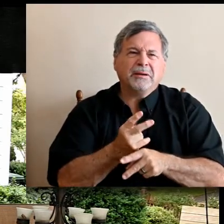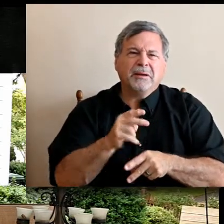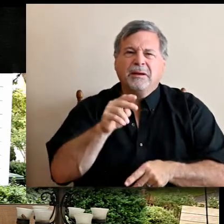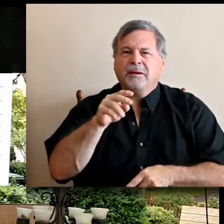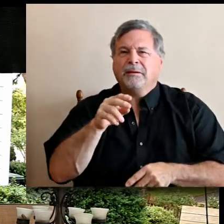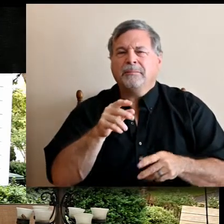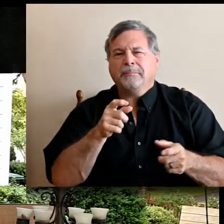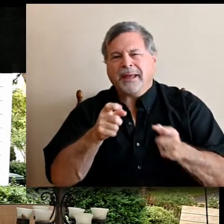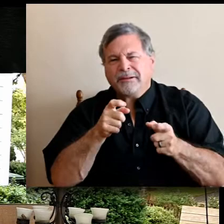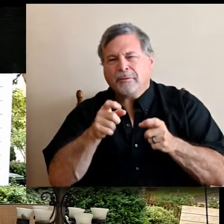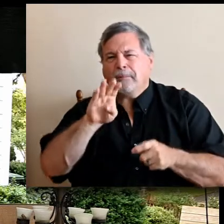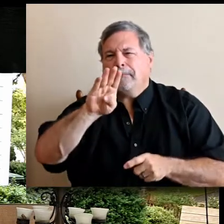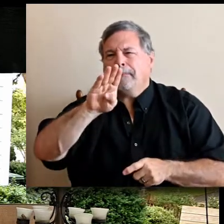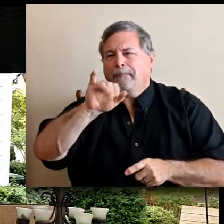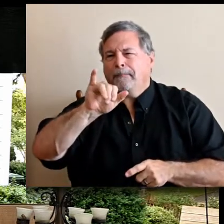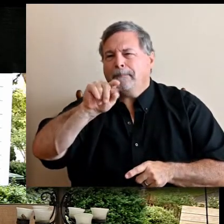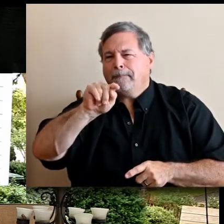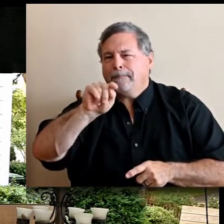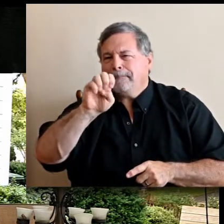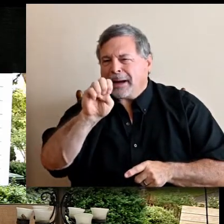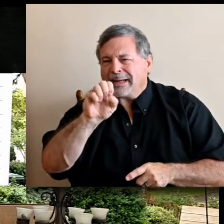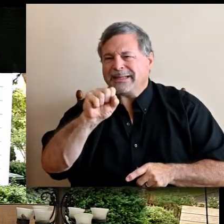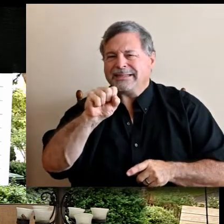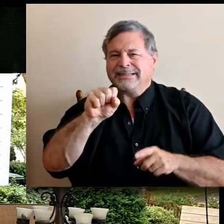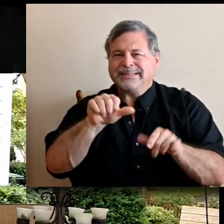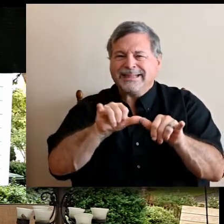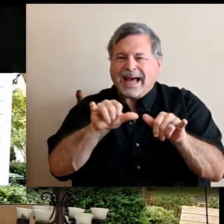into manageable bites.